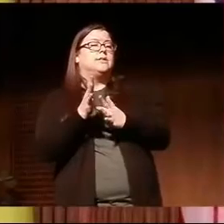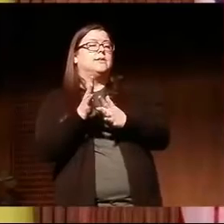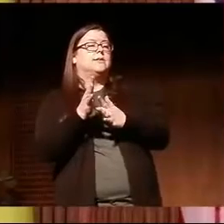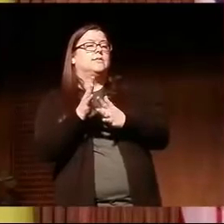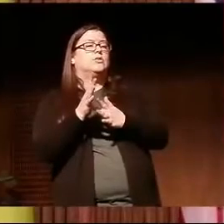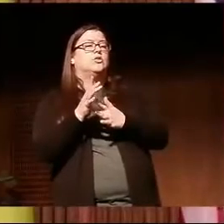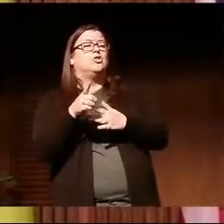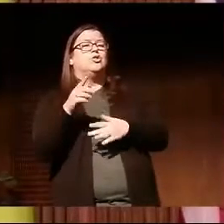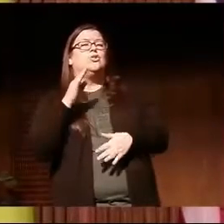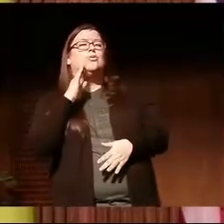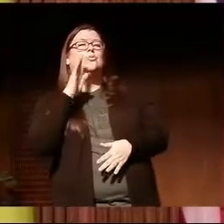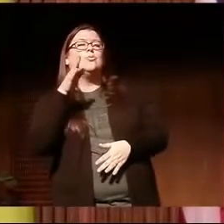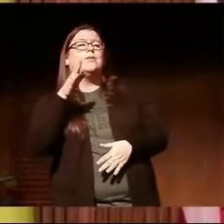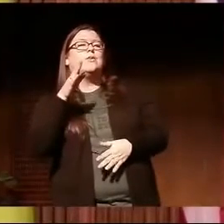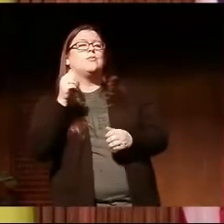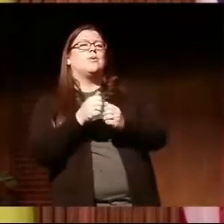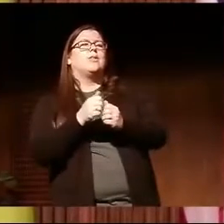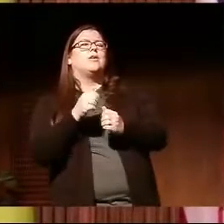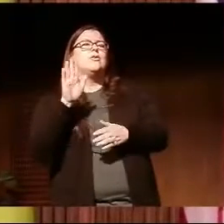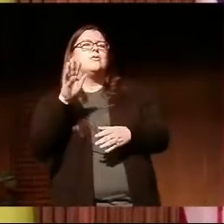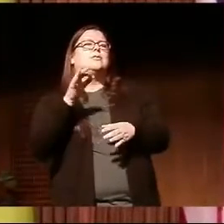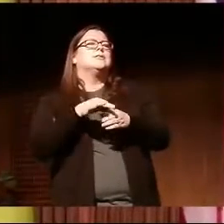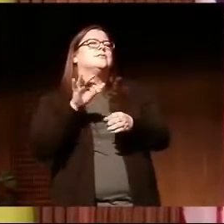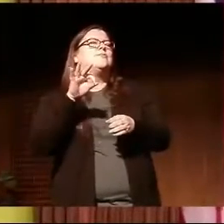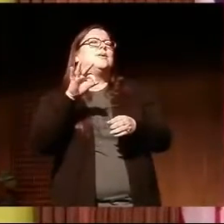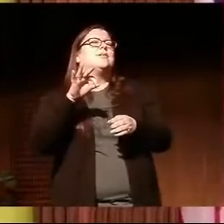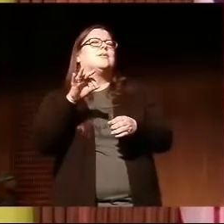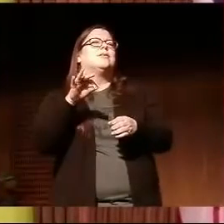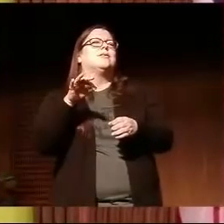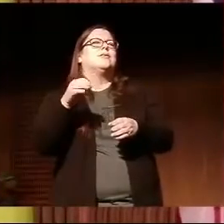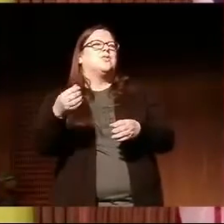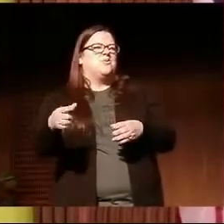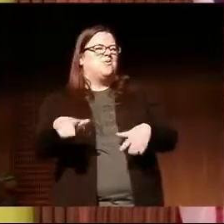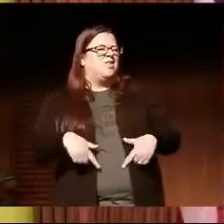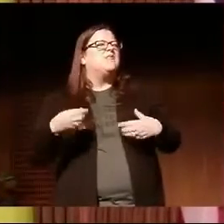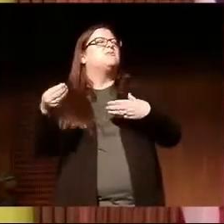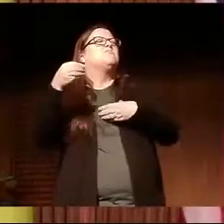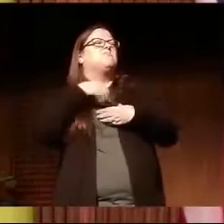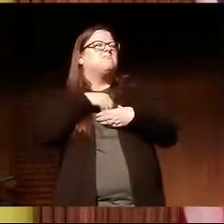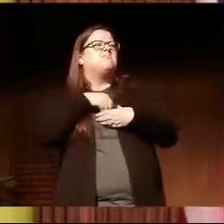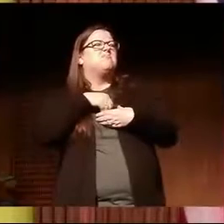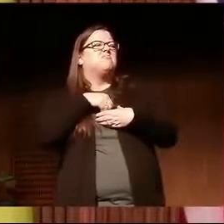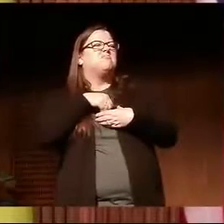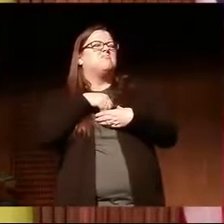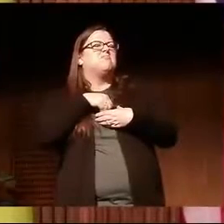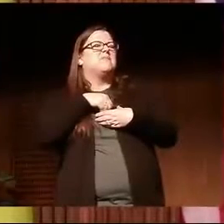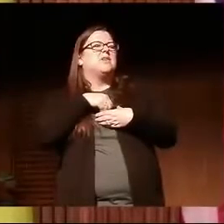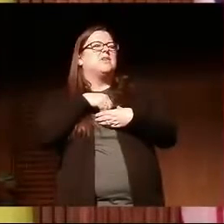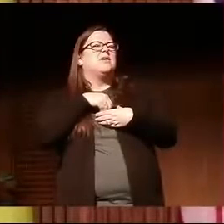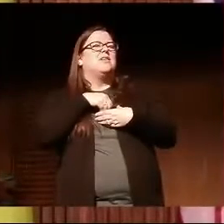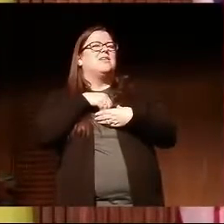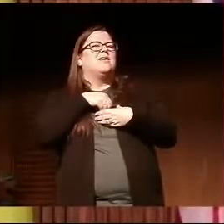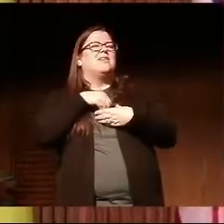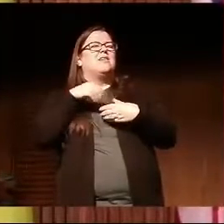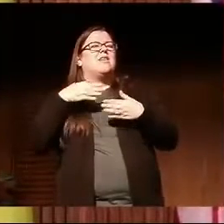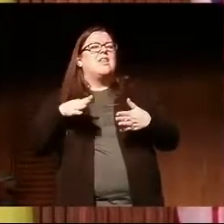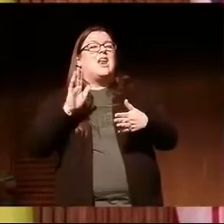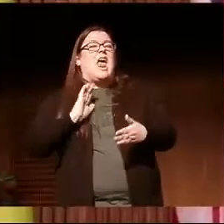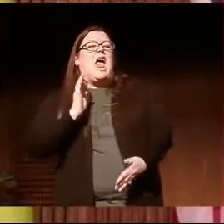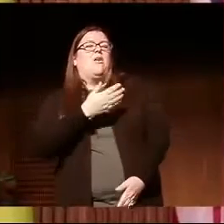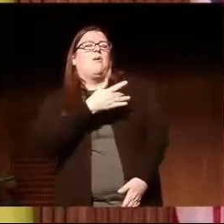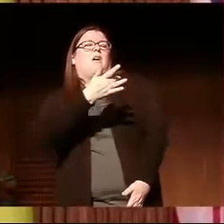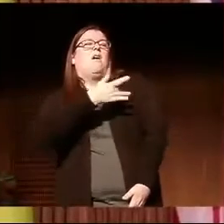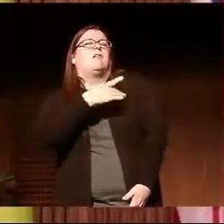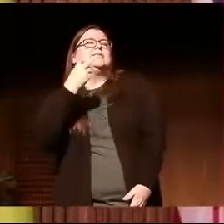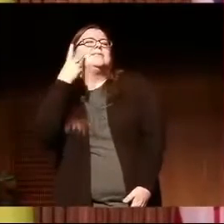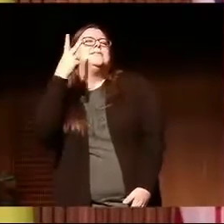you would, by your Spirit who lives within us, enlighten the eyes of our hearts so that we can see